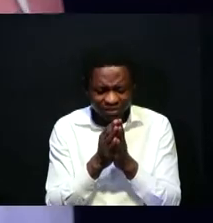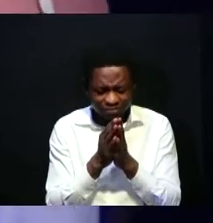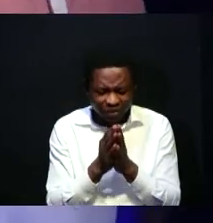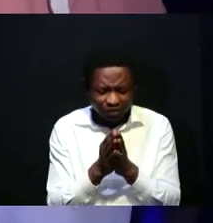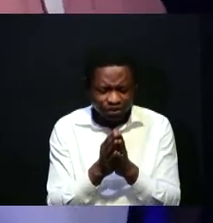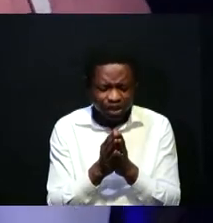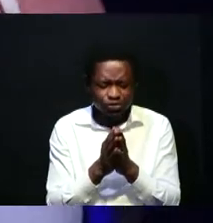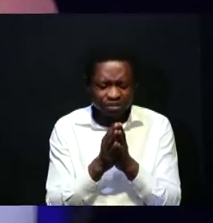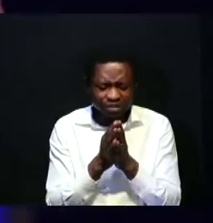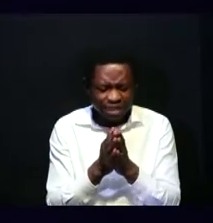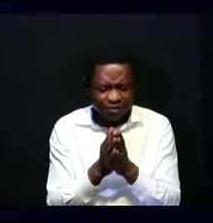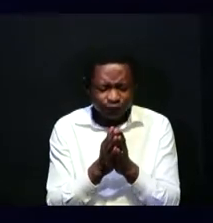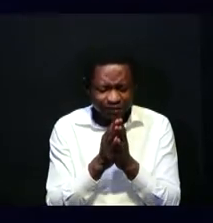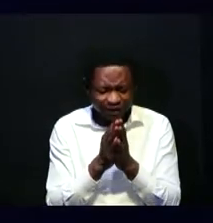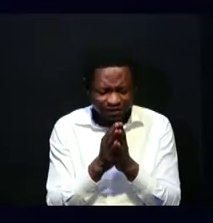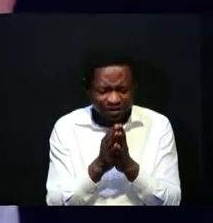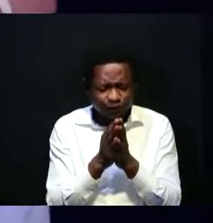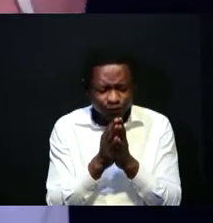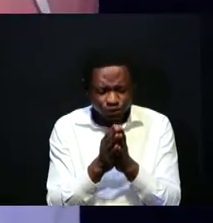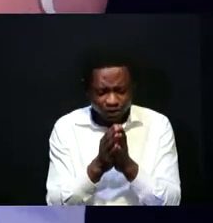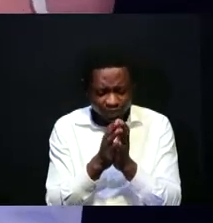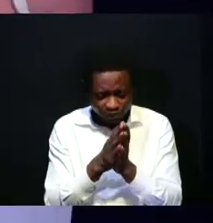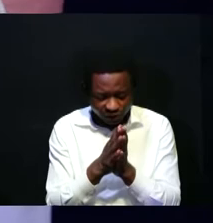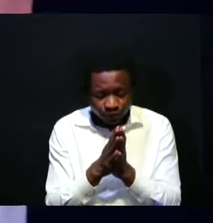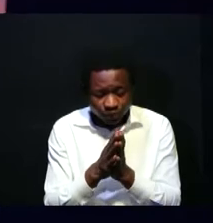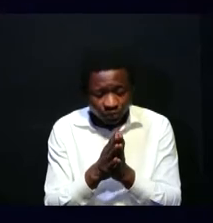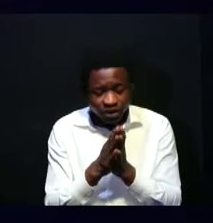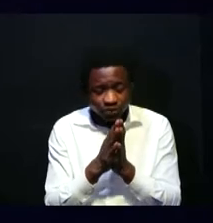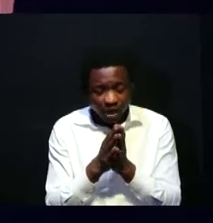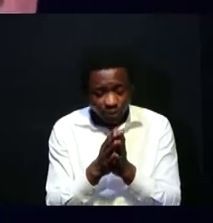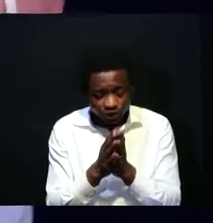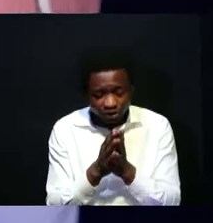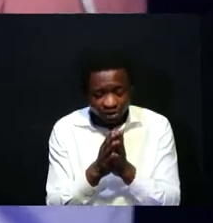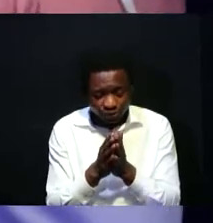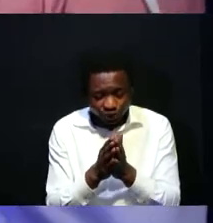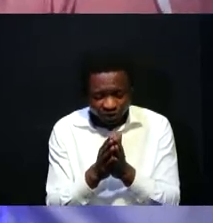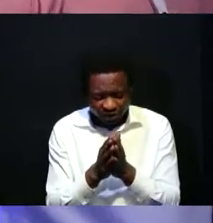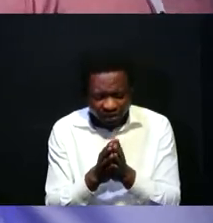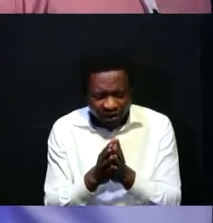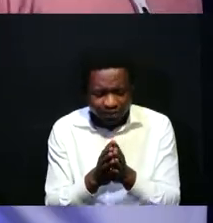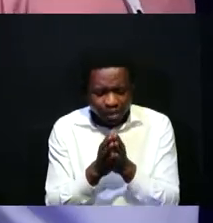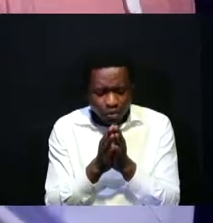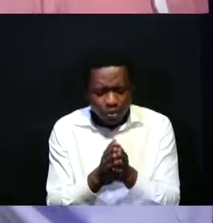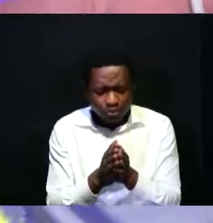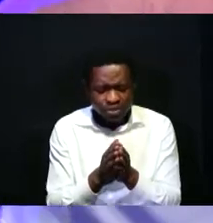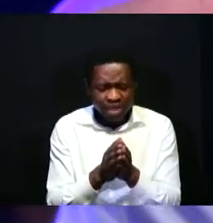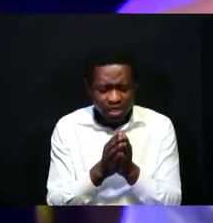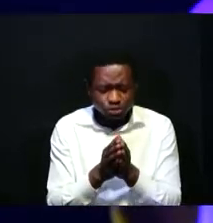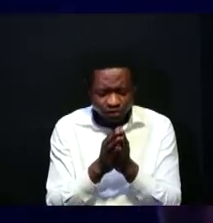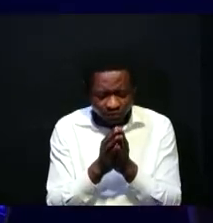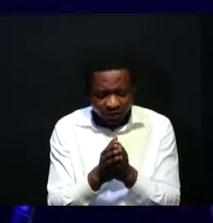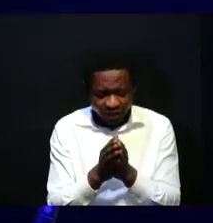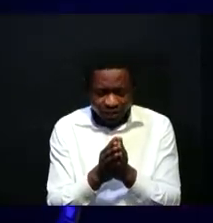God. Oh Lord, grant us grace. Oh Lord, grant us the grace, O Lord. Make